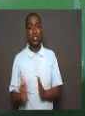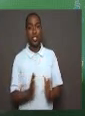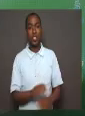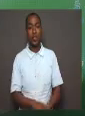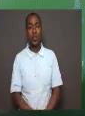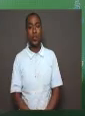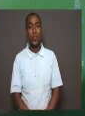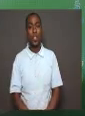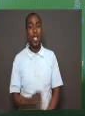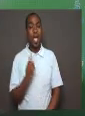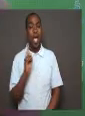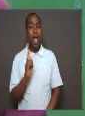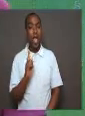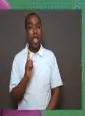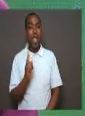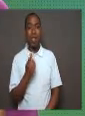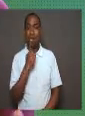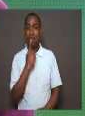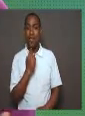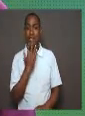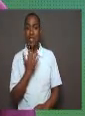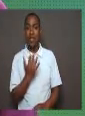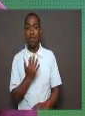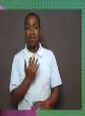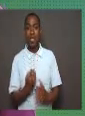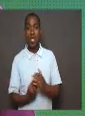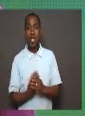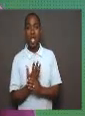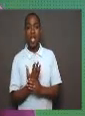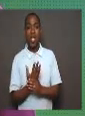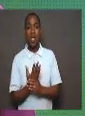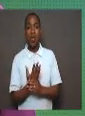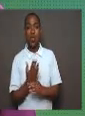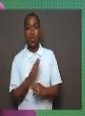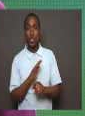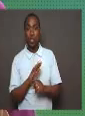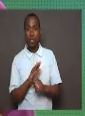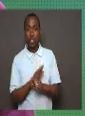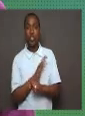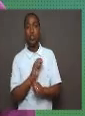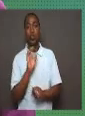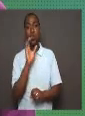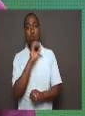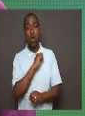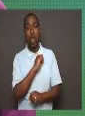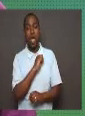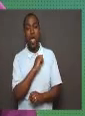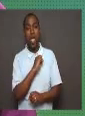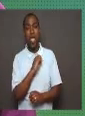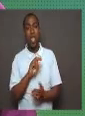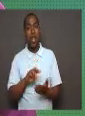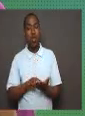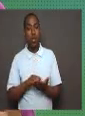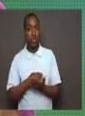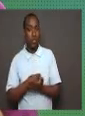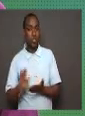red blood cells mature, they lose their nucleus. This makes room to